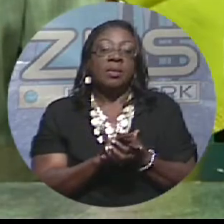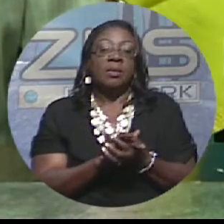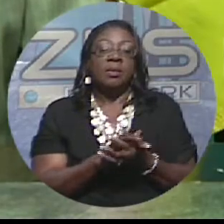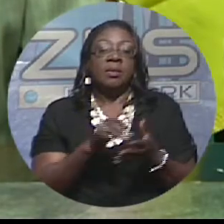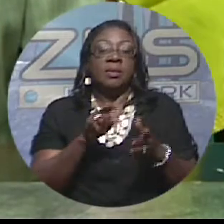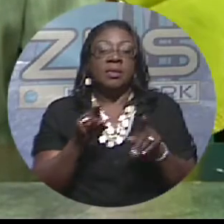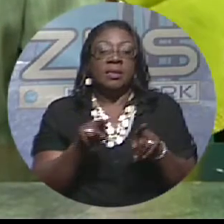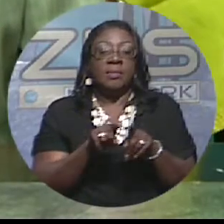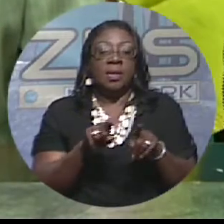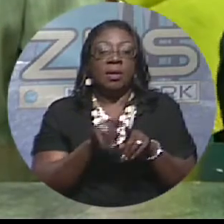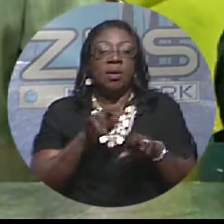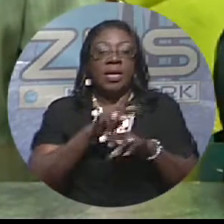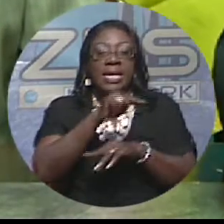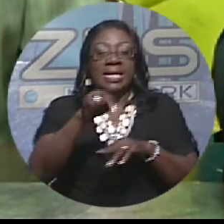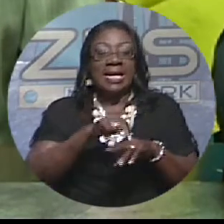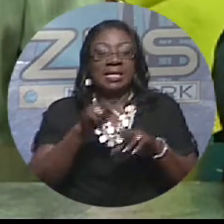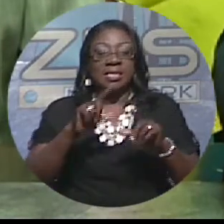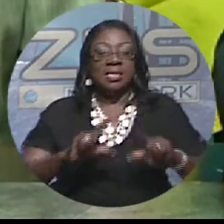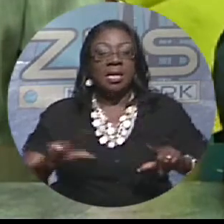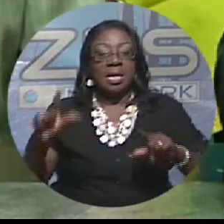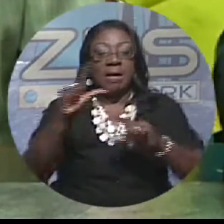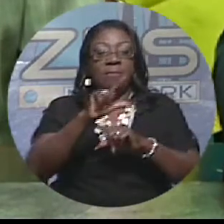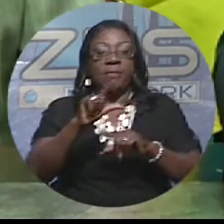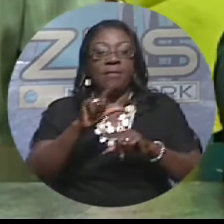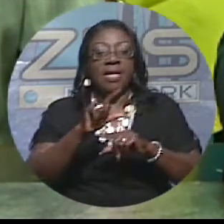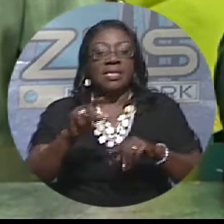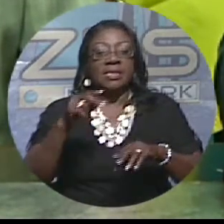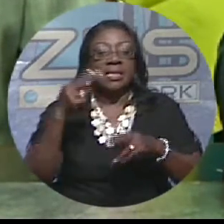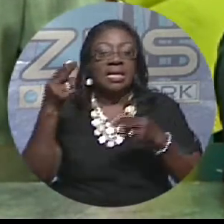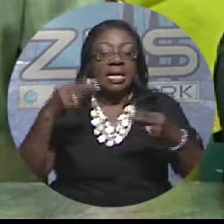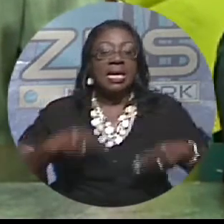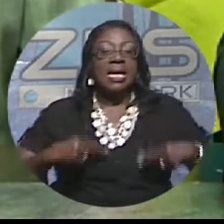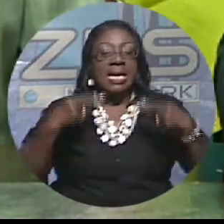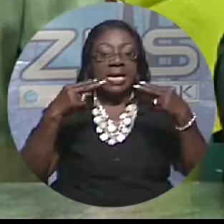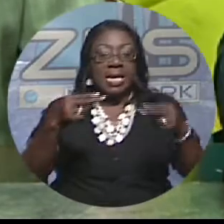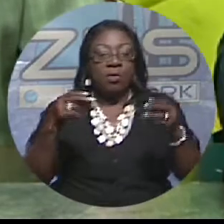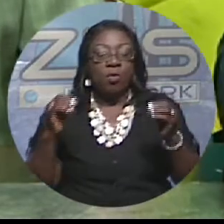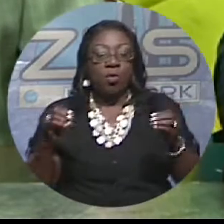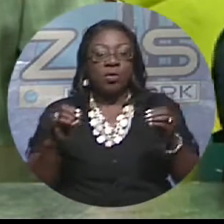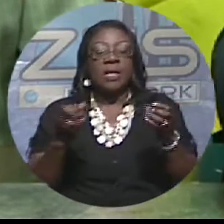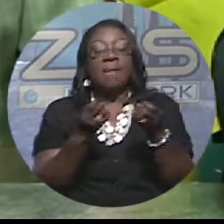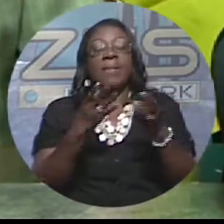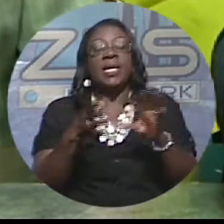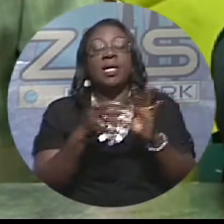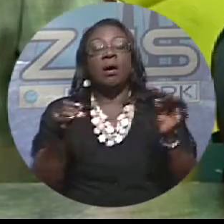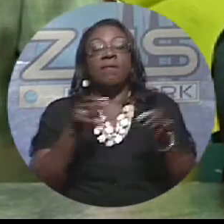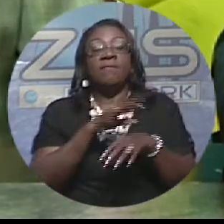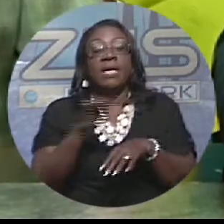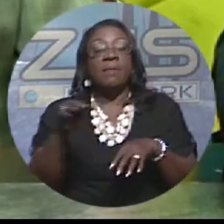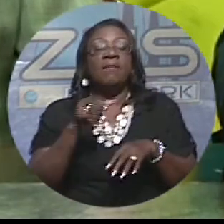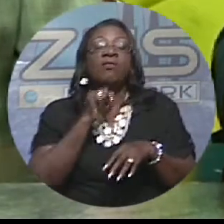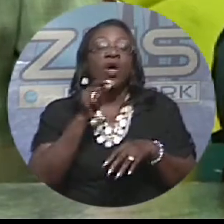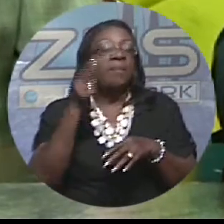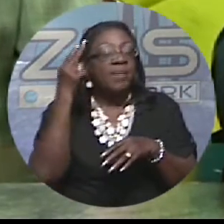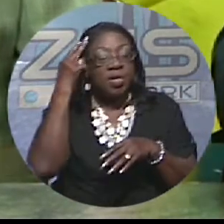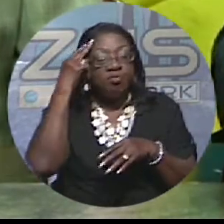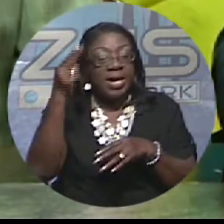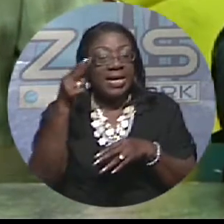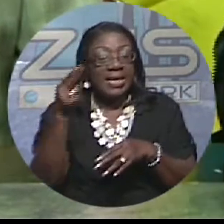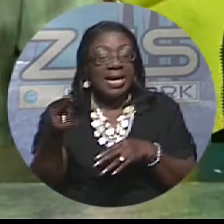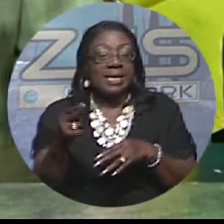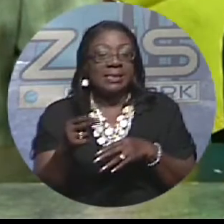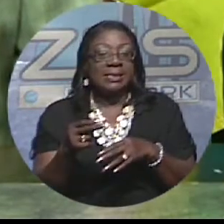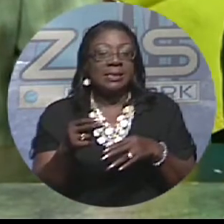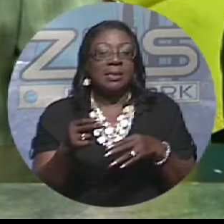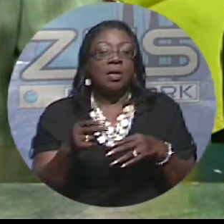Similarity on the national level, we have national heroes. Many of them are not being recognized. This provides an opportunity for